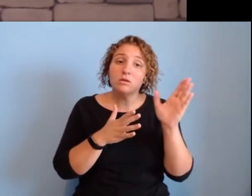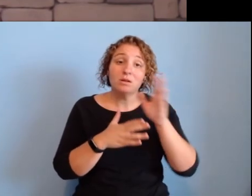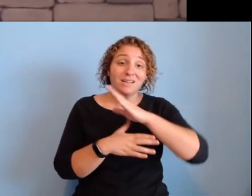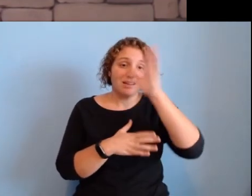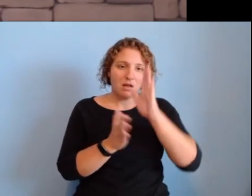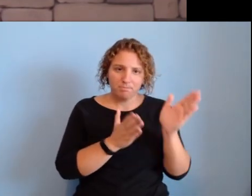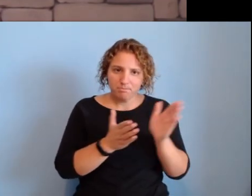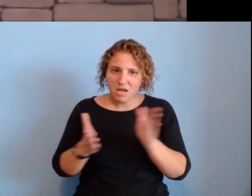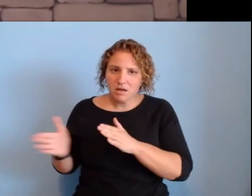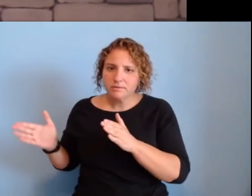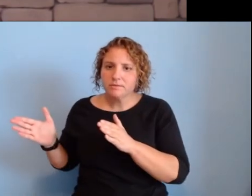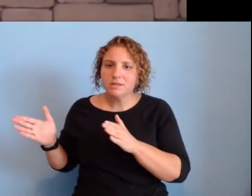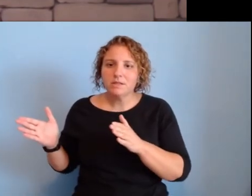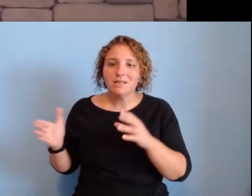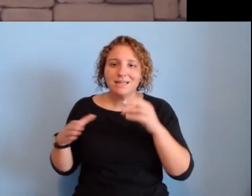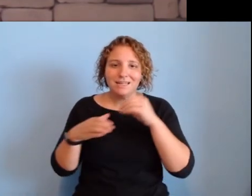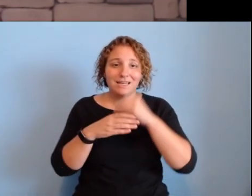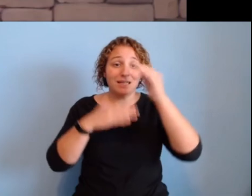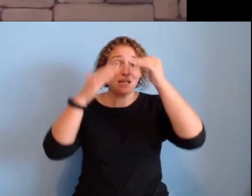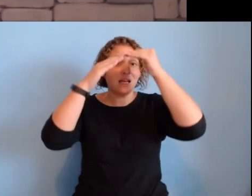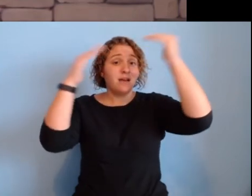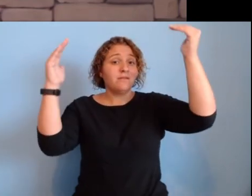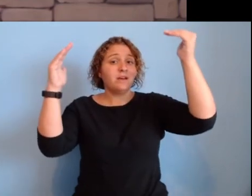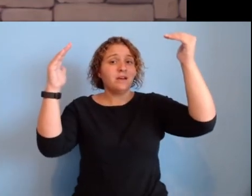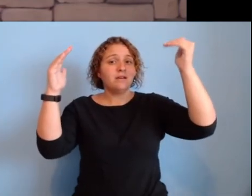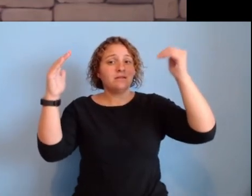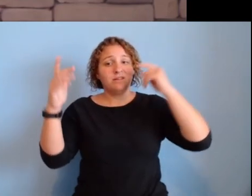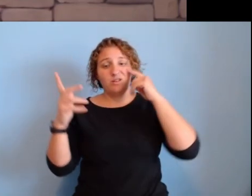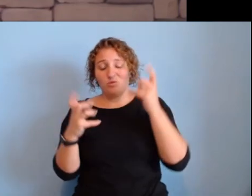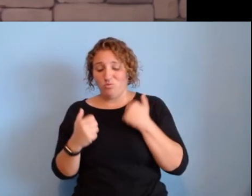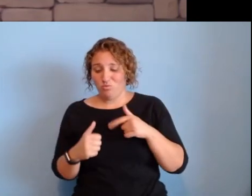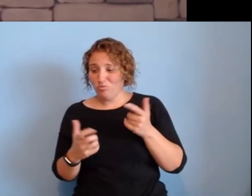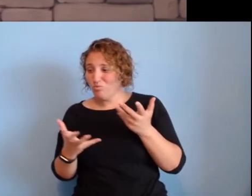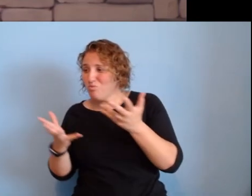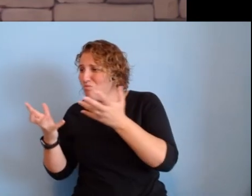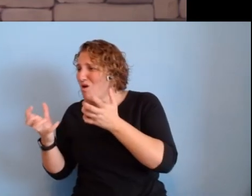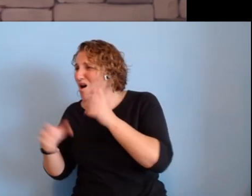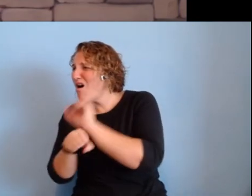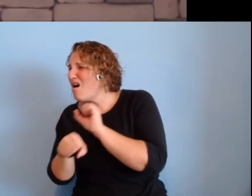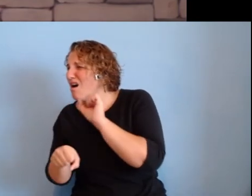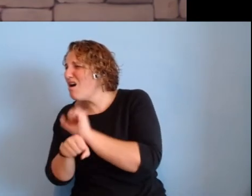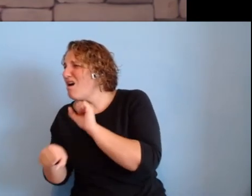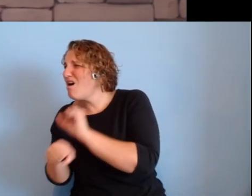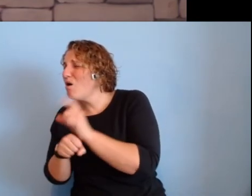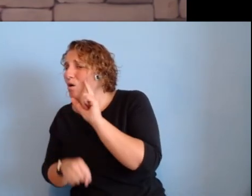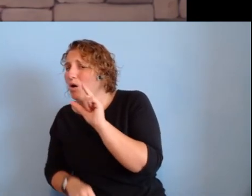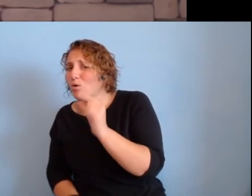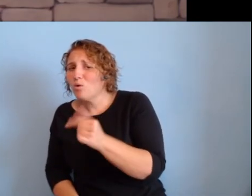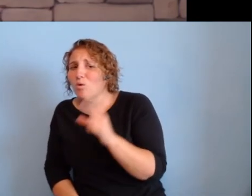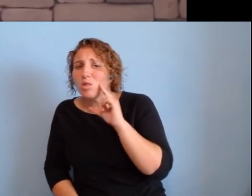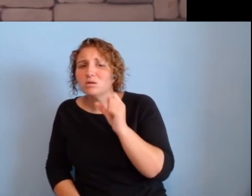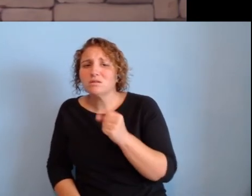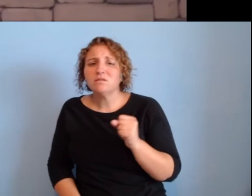and in heaven, what we're killing ourselves to obtain here, gold, silver, and everything else is the sheet rock